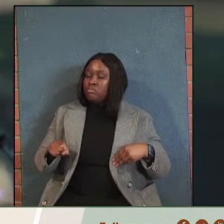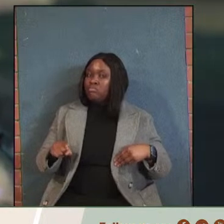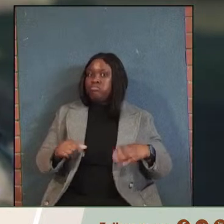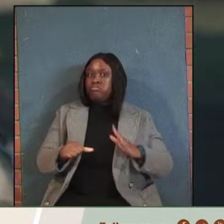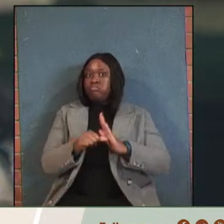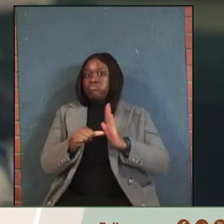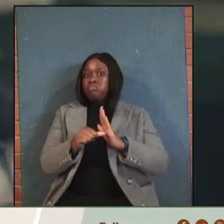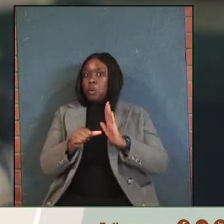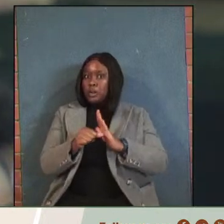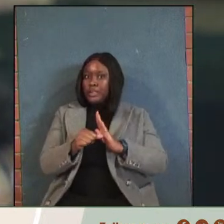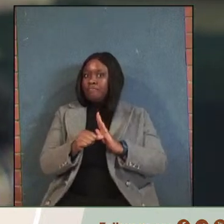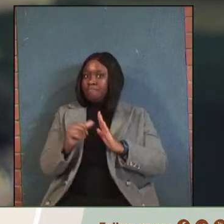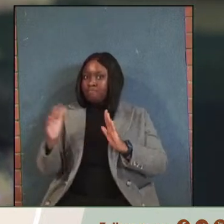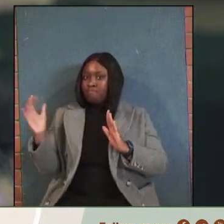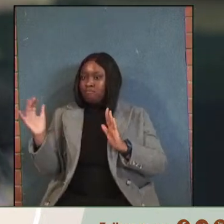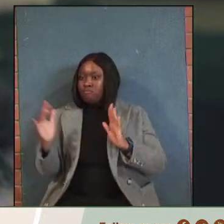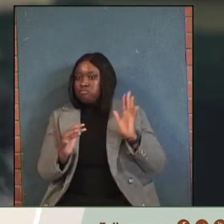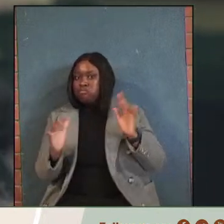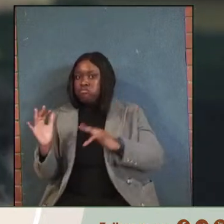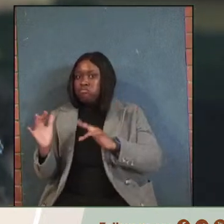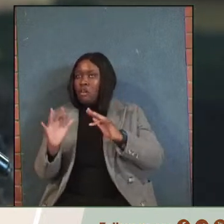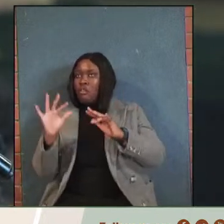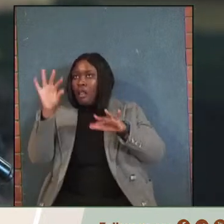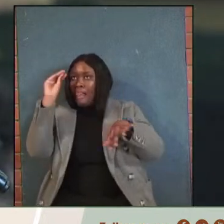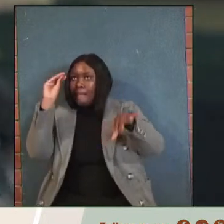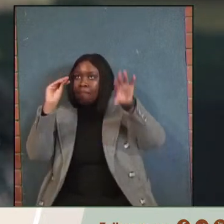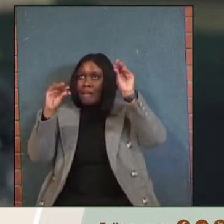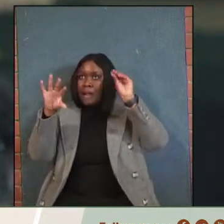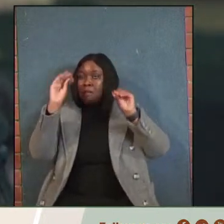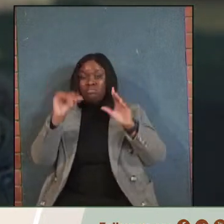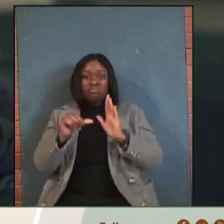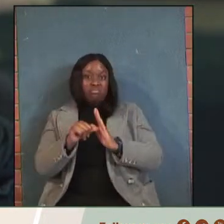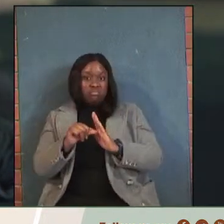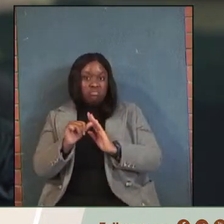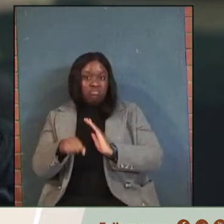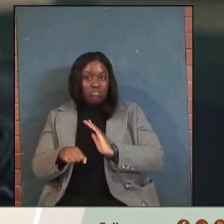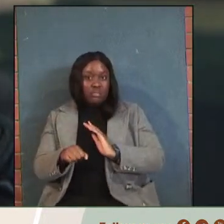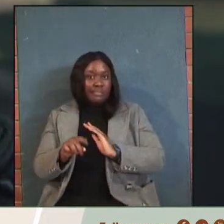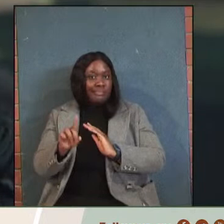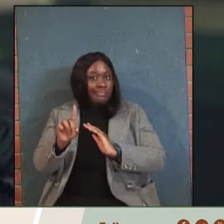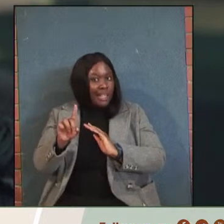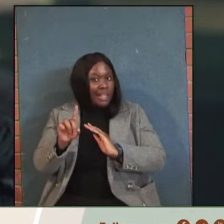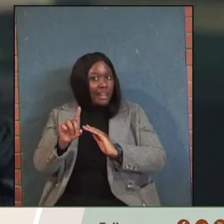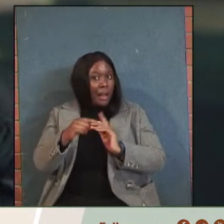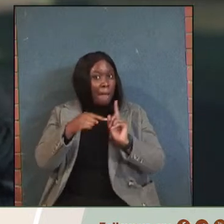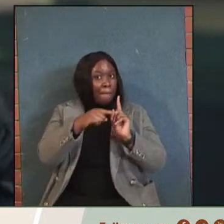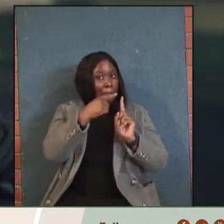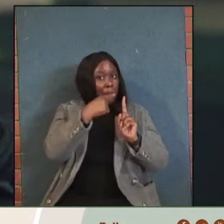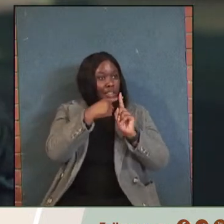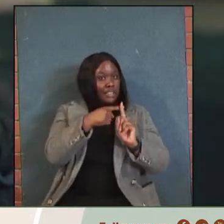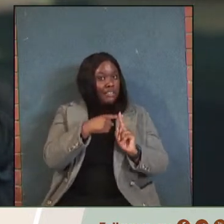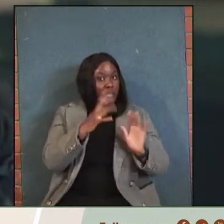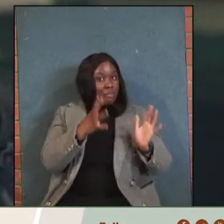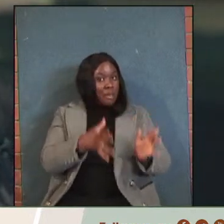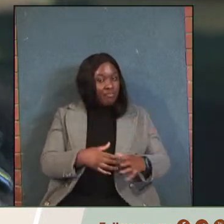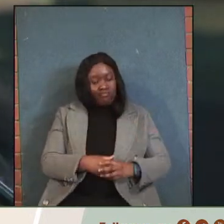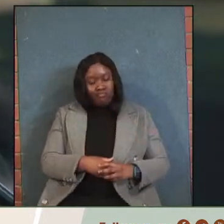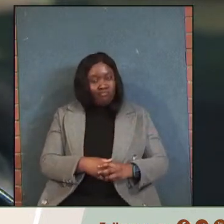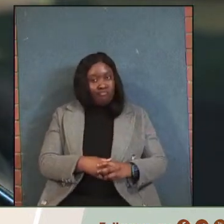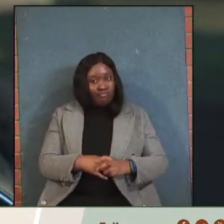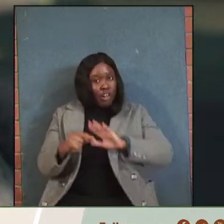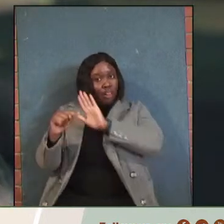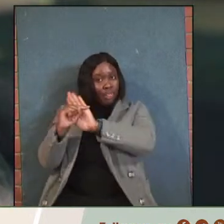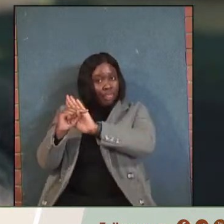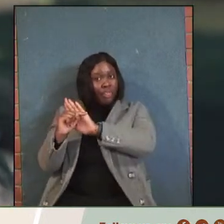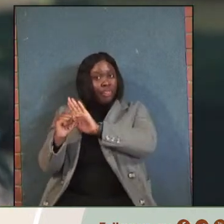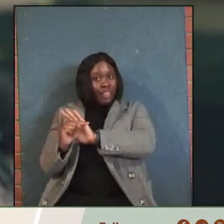and very beneficial for the learners. But we shouldn't shy away from the fact that it does come with these challenges.